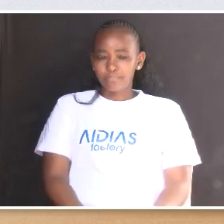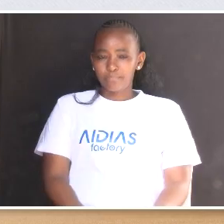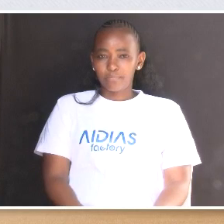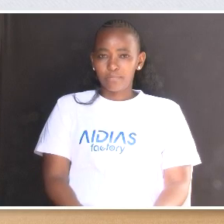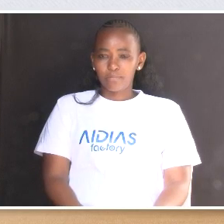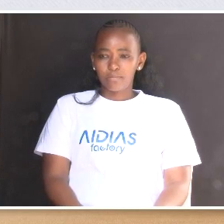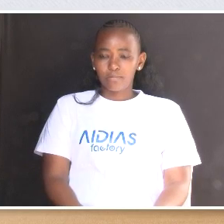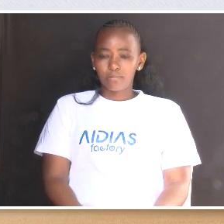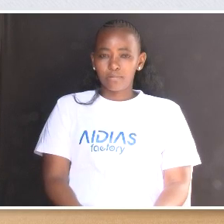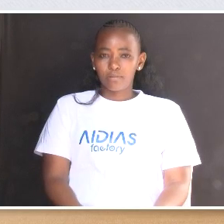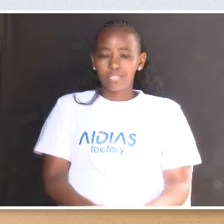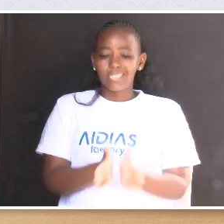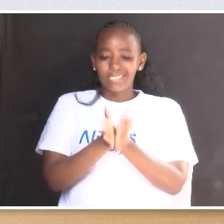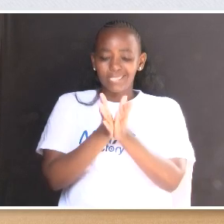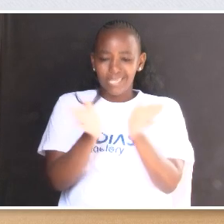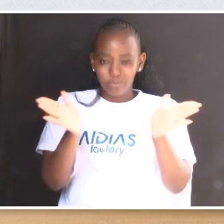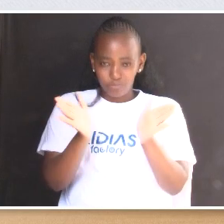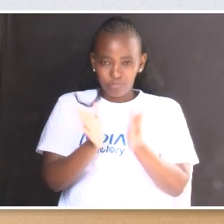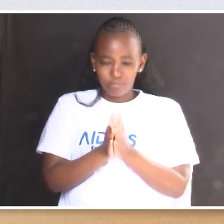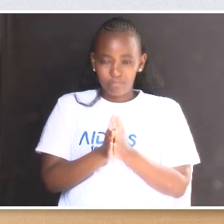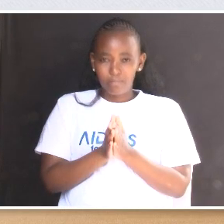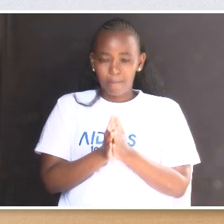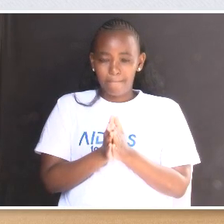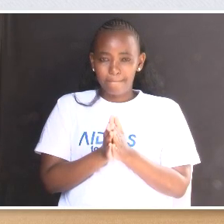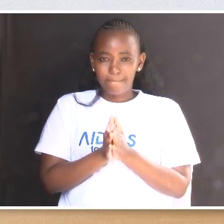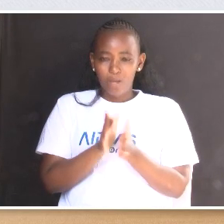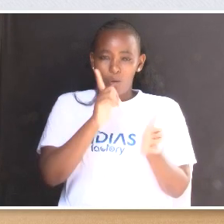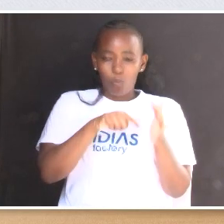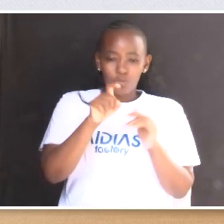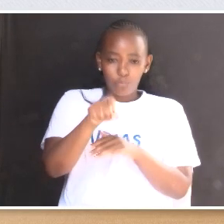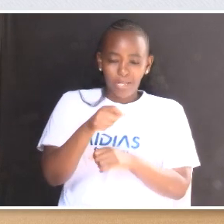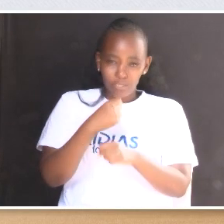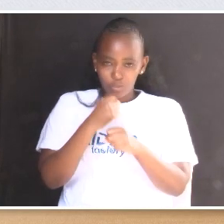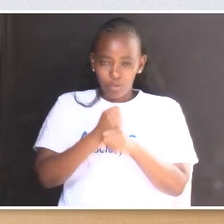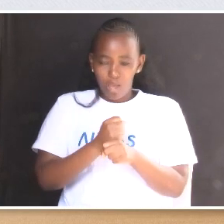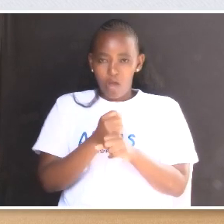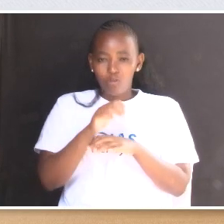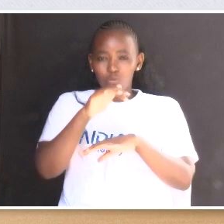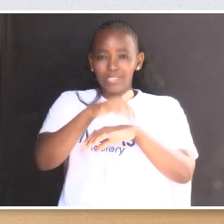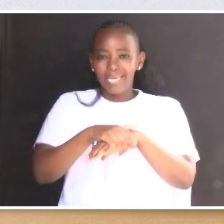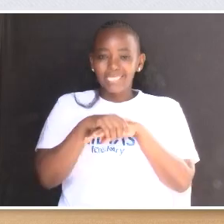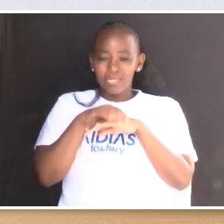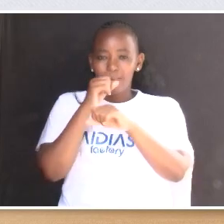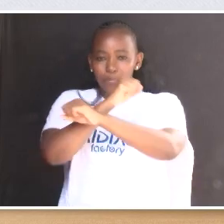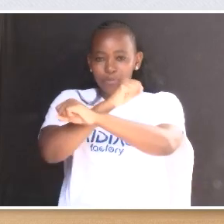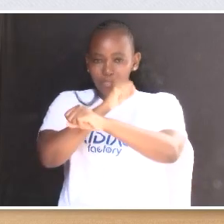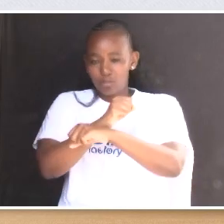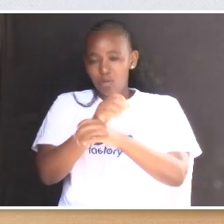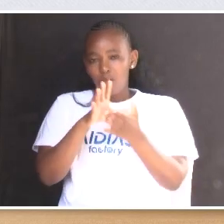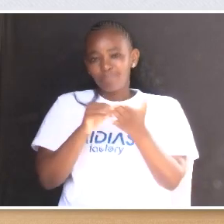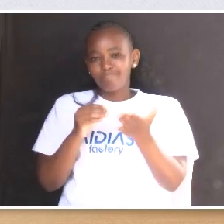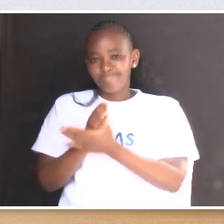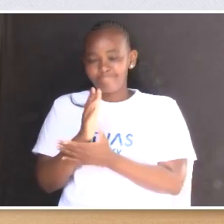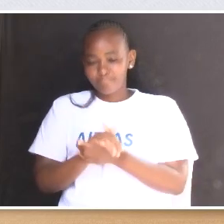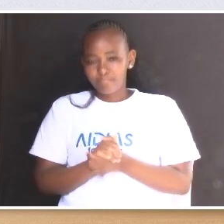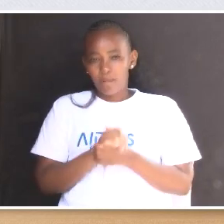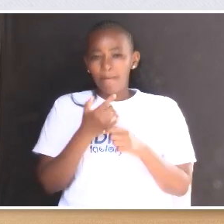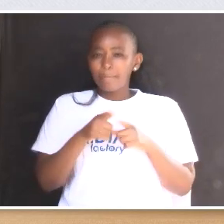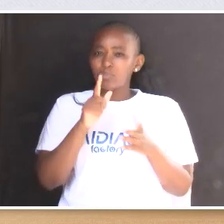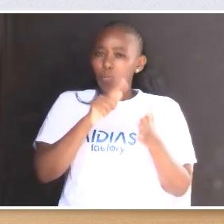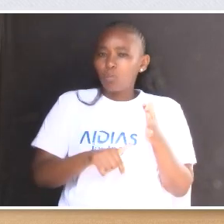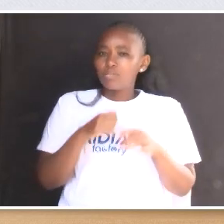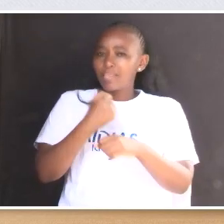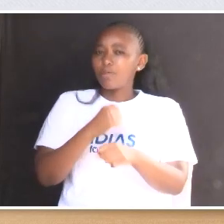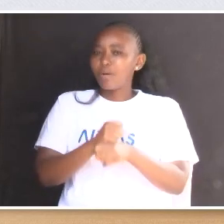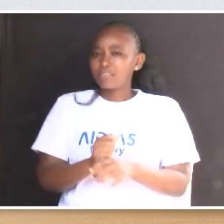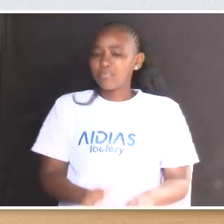Tumesema sana in general that what you should do for you to get that protection as a copyright. But what are these